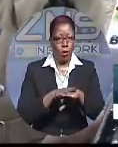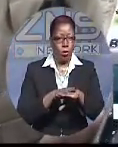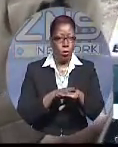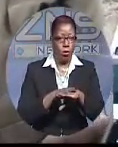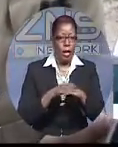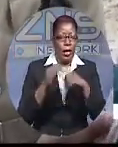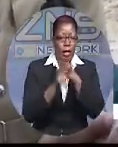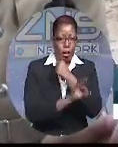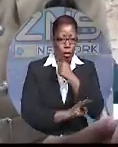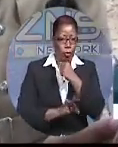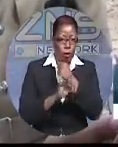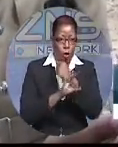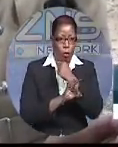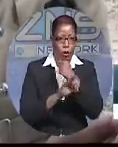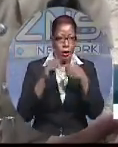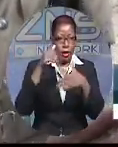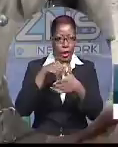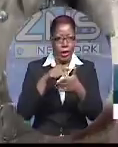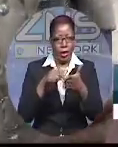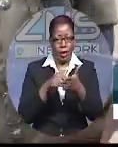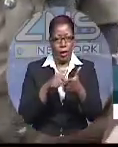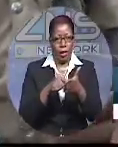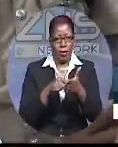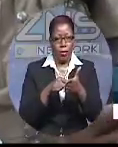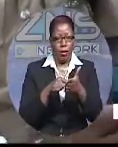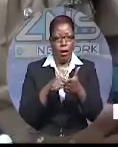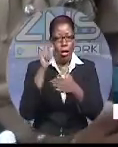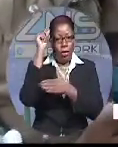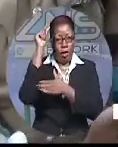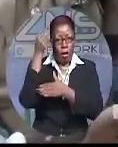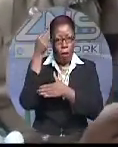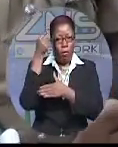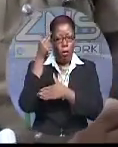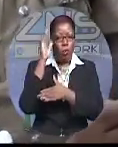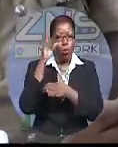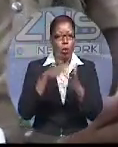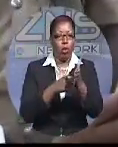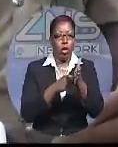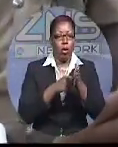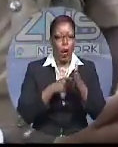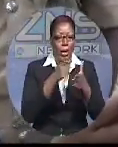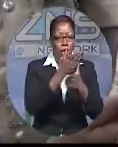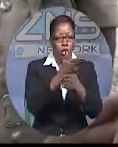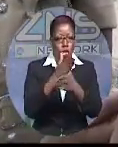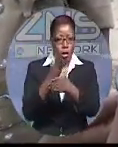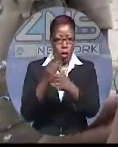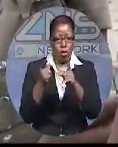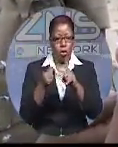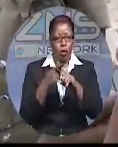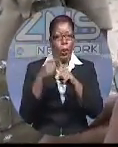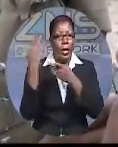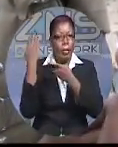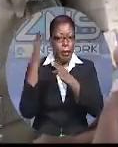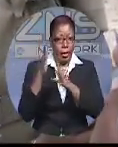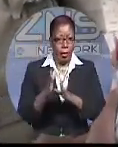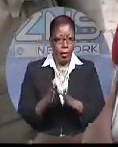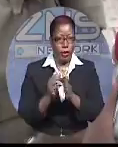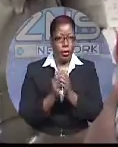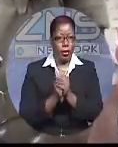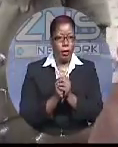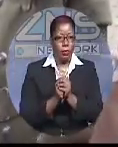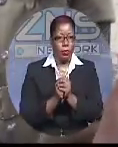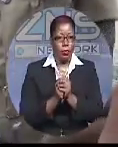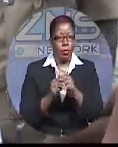foreign involvement, the government would require shares sold to Bahamians. And so it